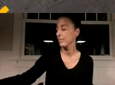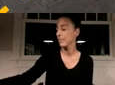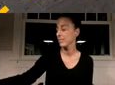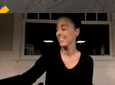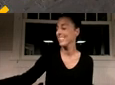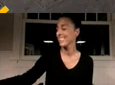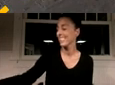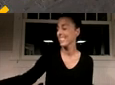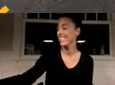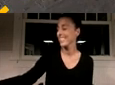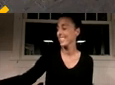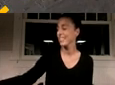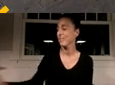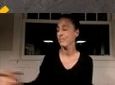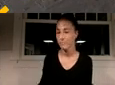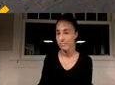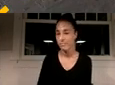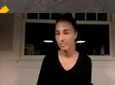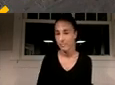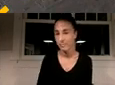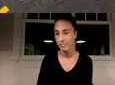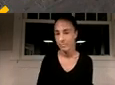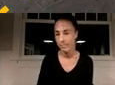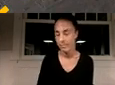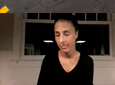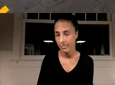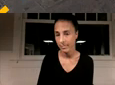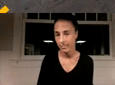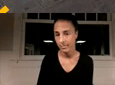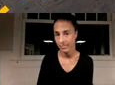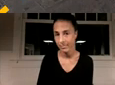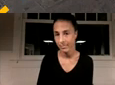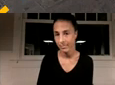you can unmute yourself and provide any comments or questions.